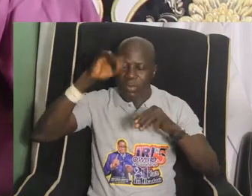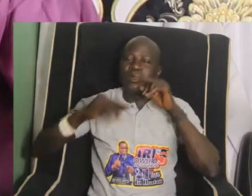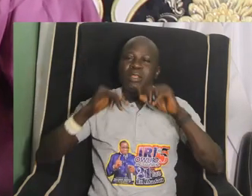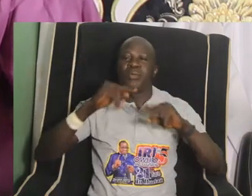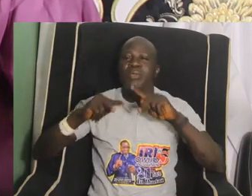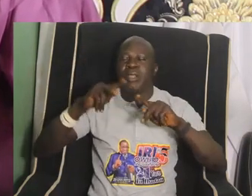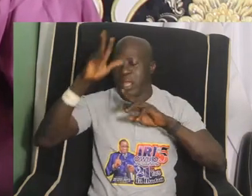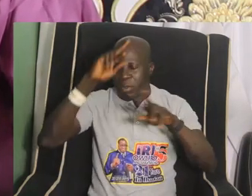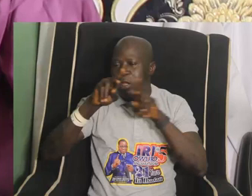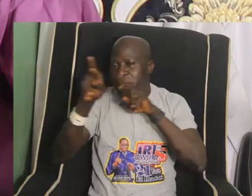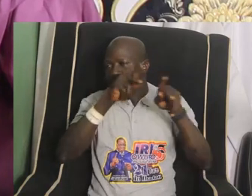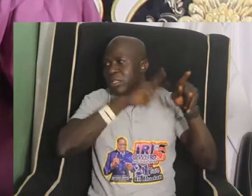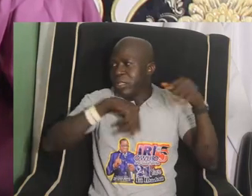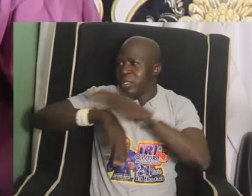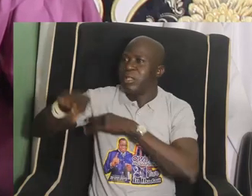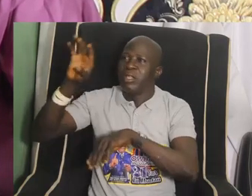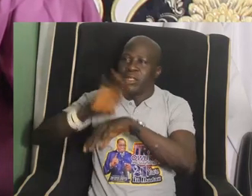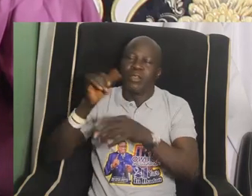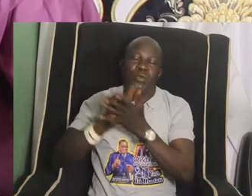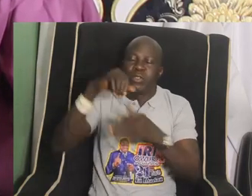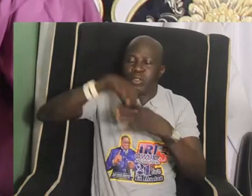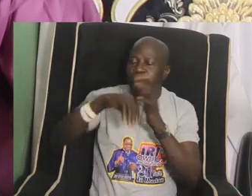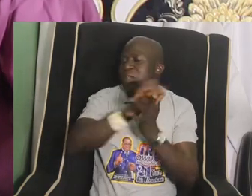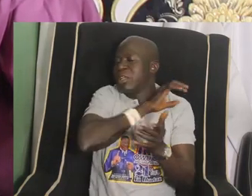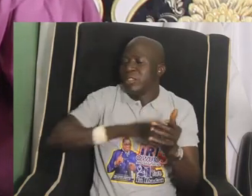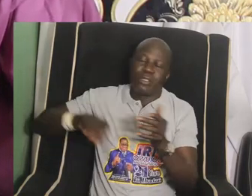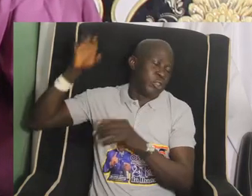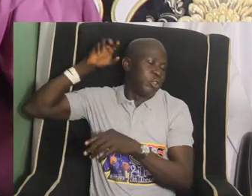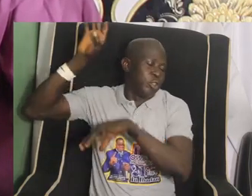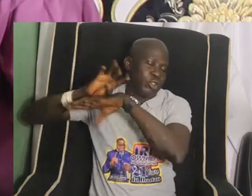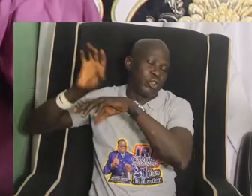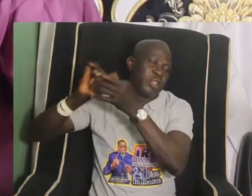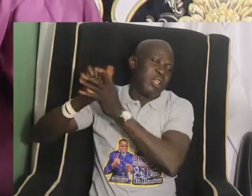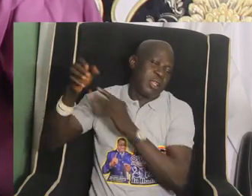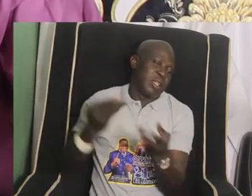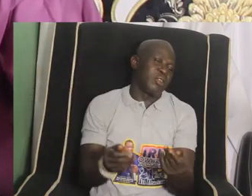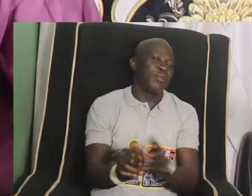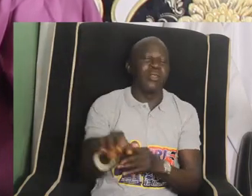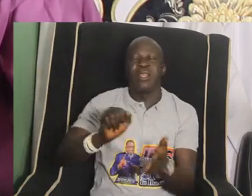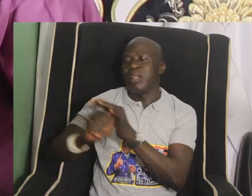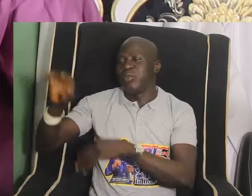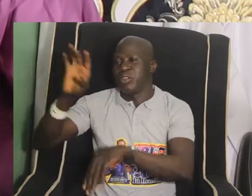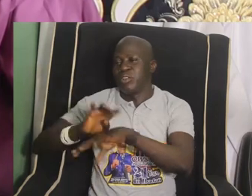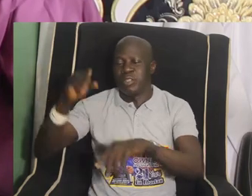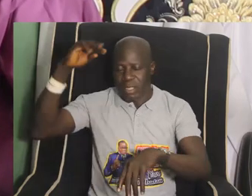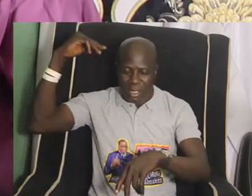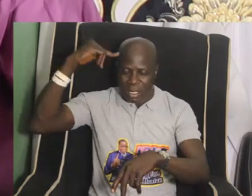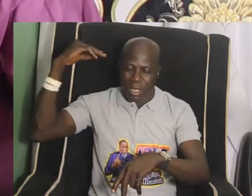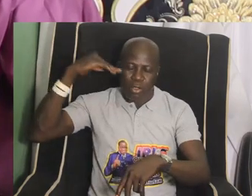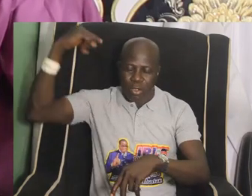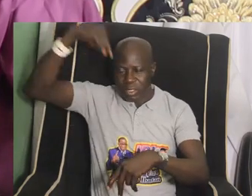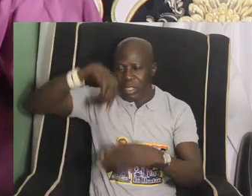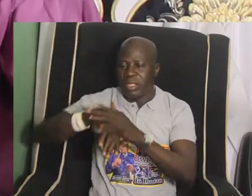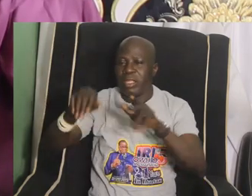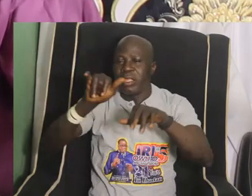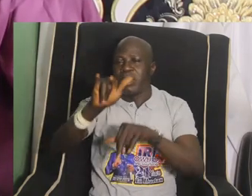JP Baba Shebi Oba Lati Jo Sinner Fragode Church Land of Reality Tony Joawani Barimu Idiobi